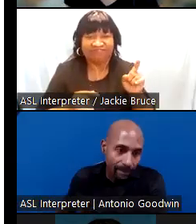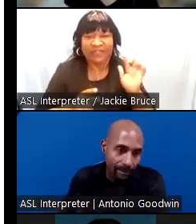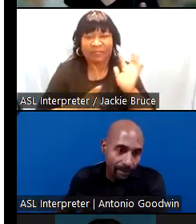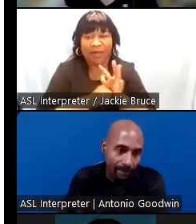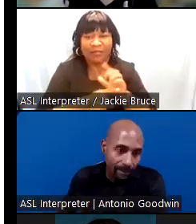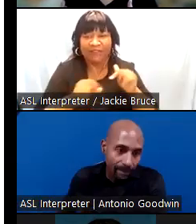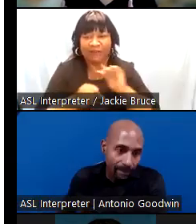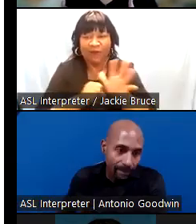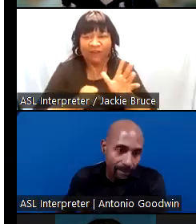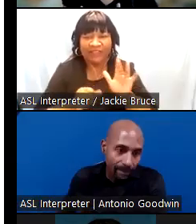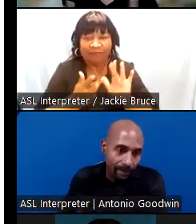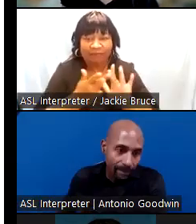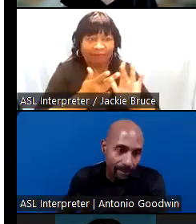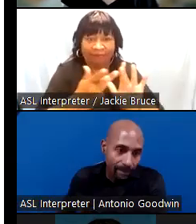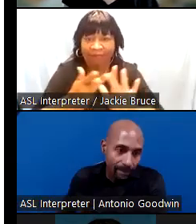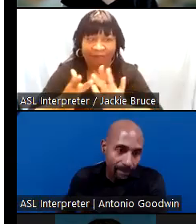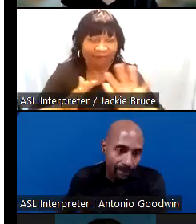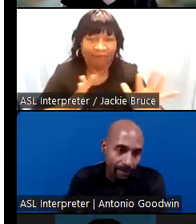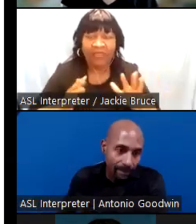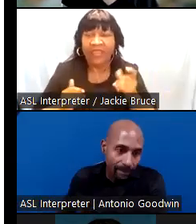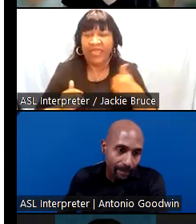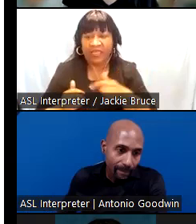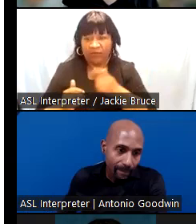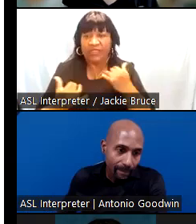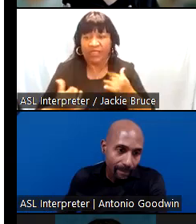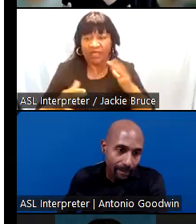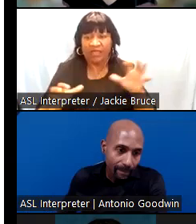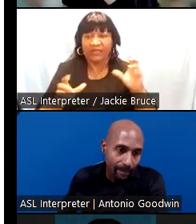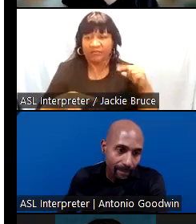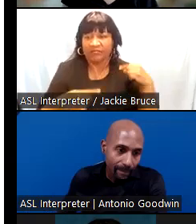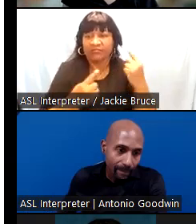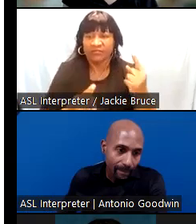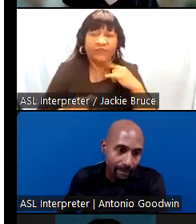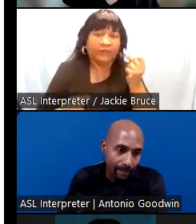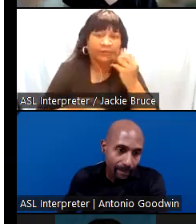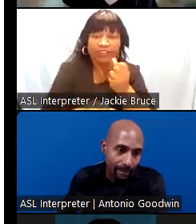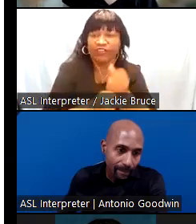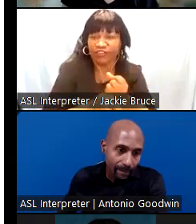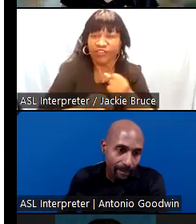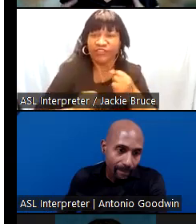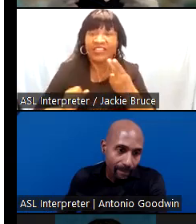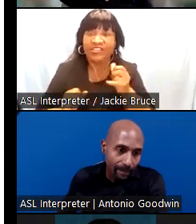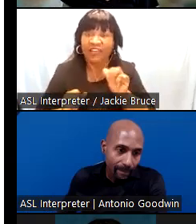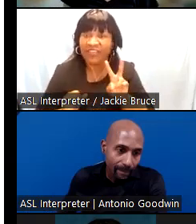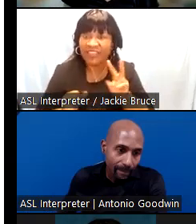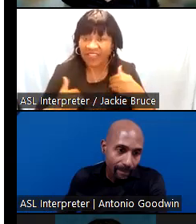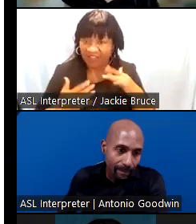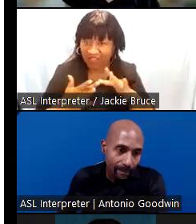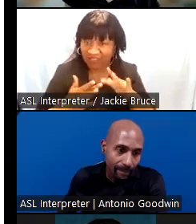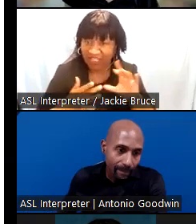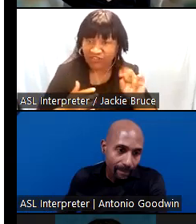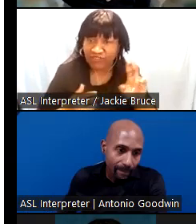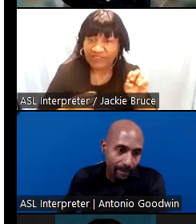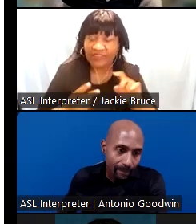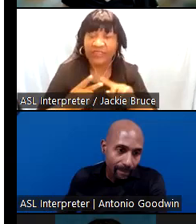popular, but just to say, this is something we have done for years with HIV, with